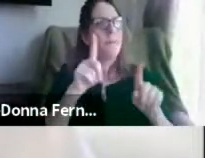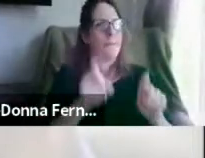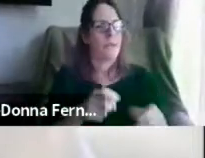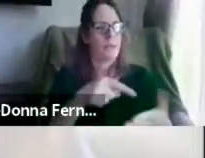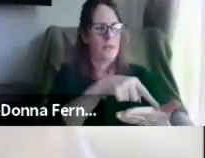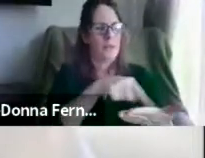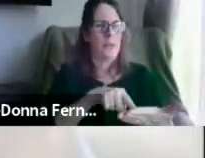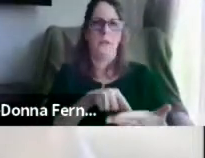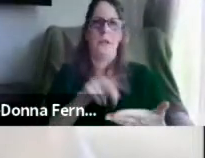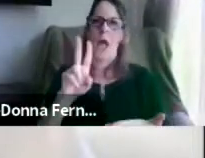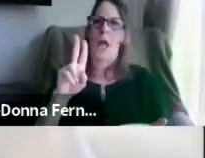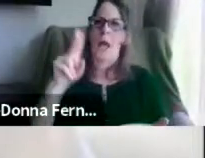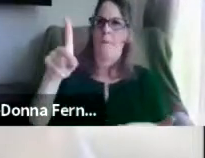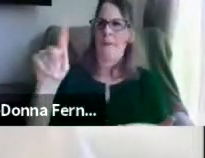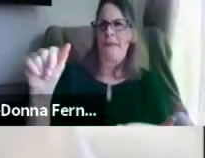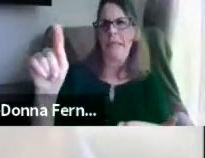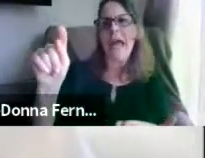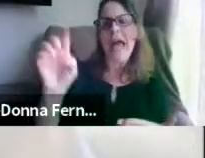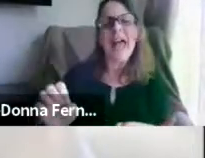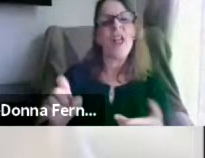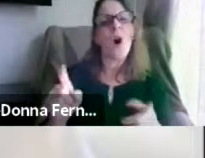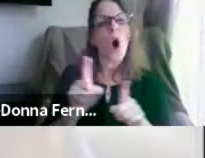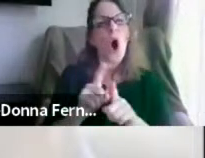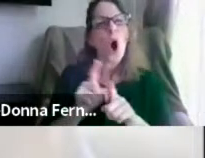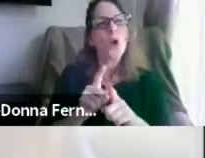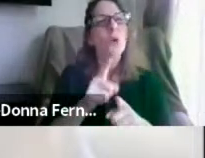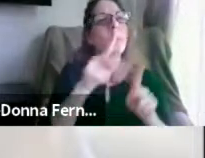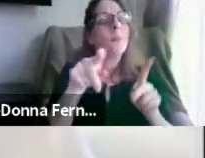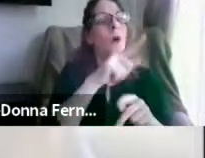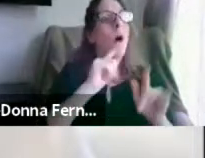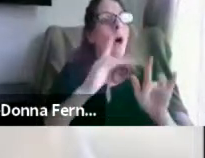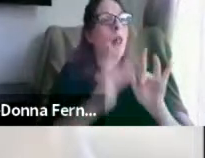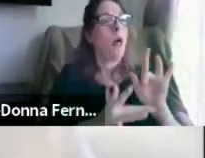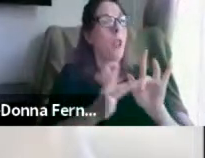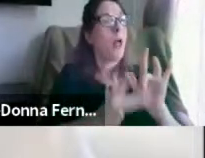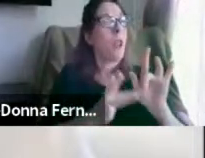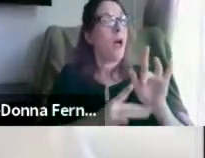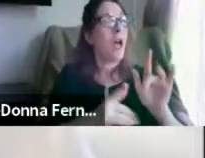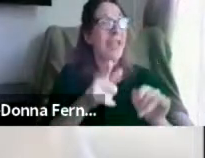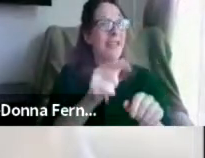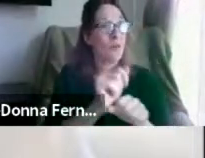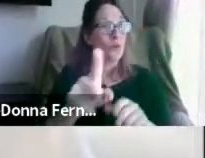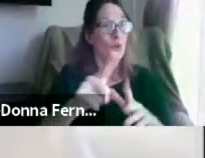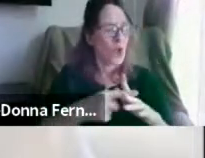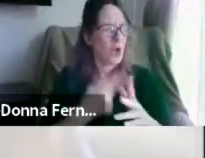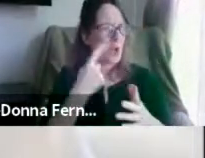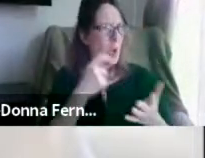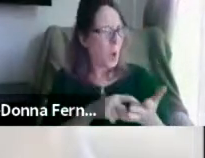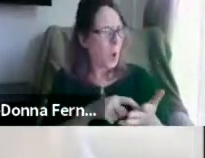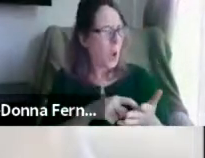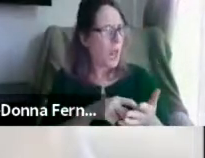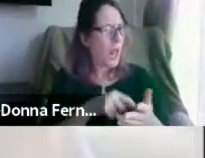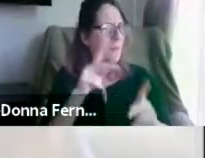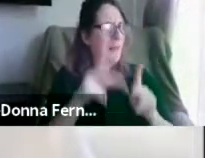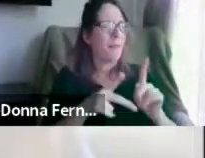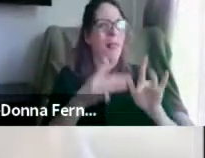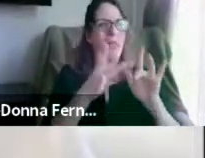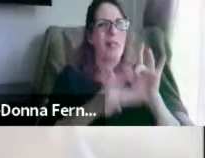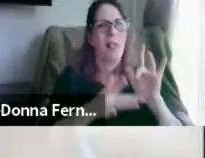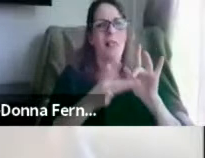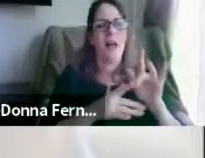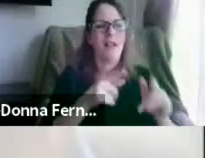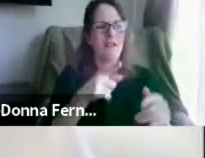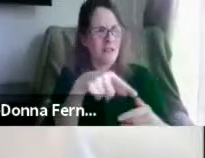updated. Also, monitor absenteeism. If you work in a field where you're starting to see people call in with